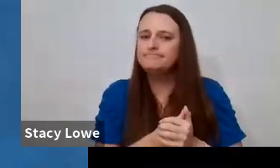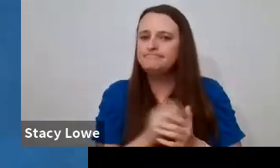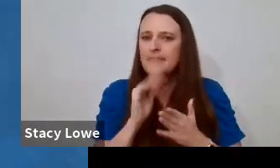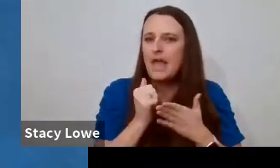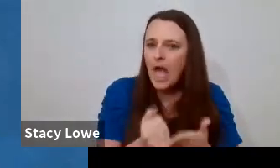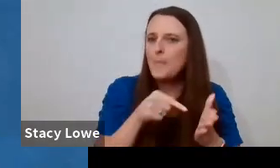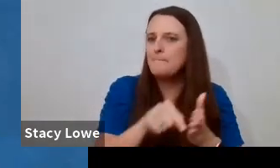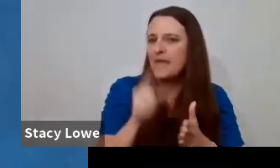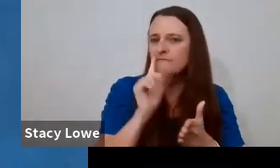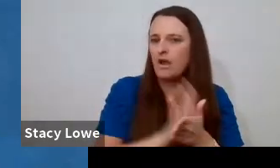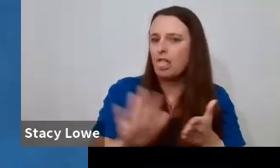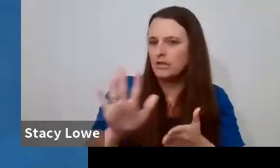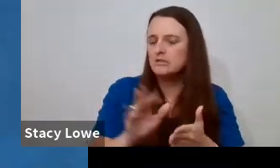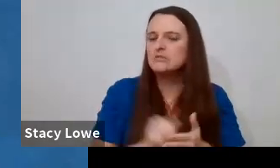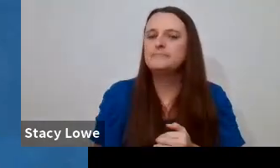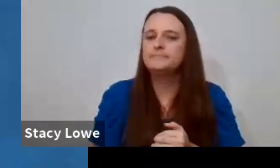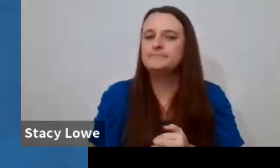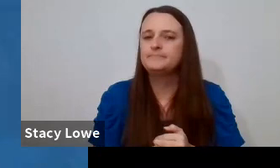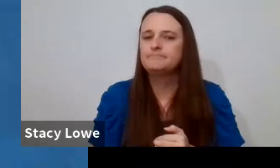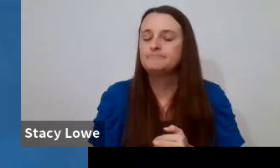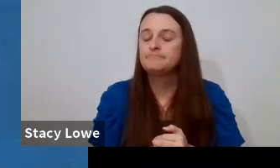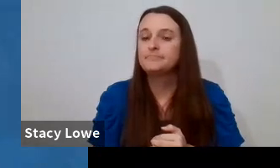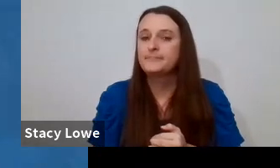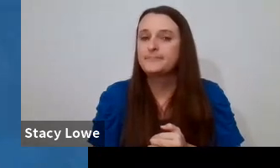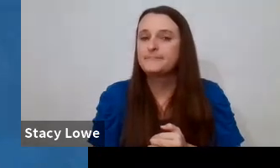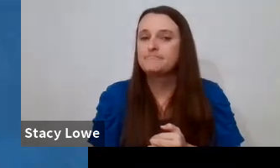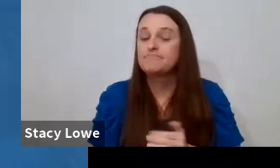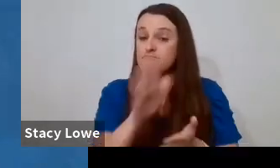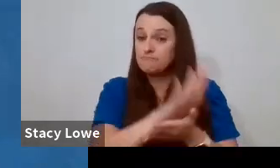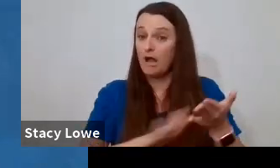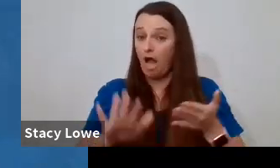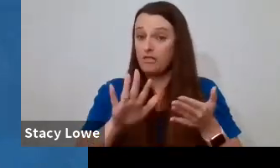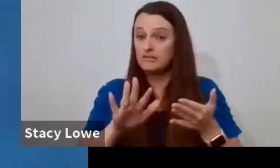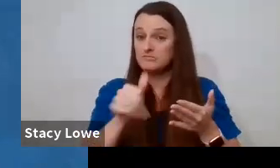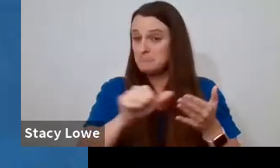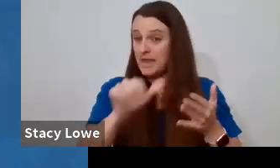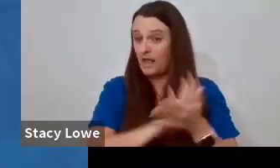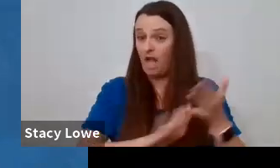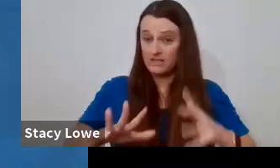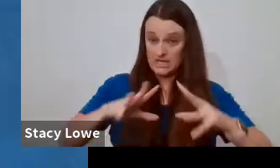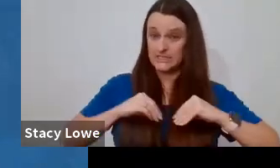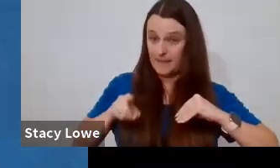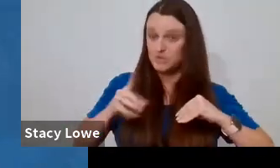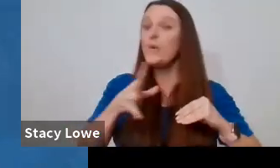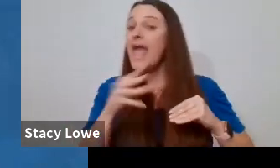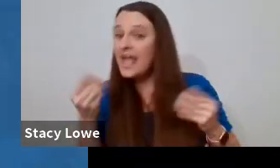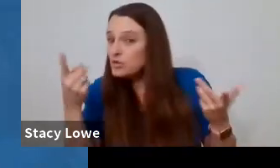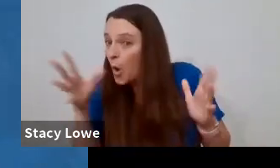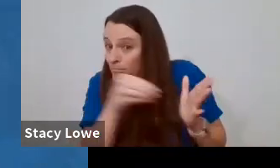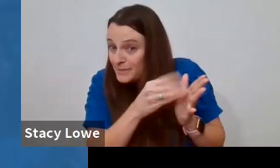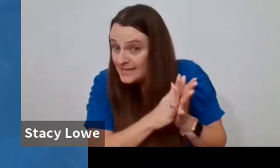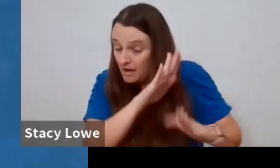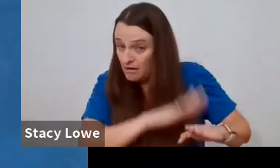your college costs. The colleges to which you have been accepted and which were listed on your FAFSA will